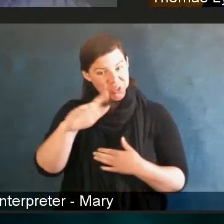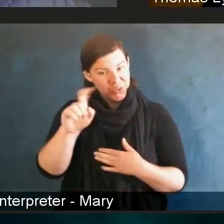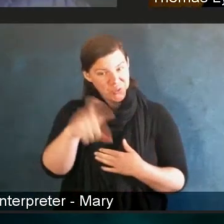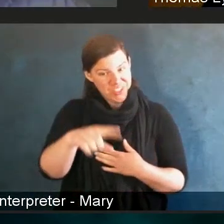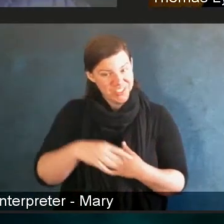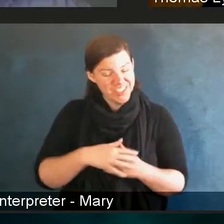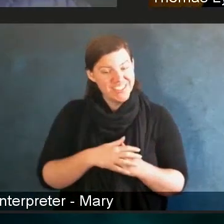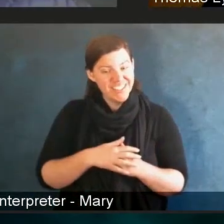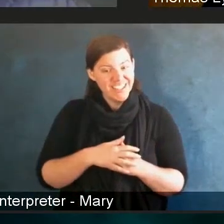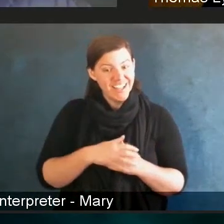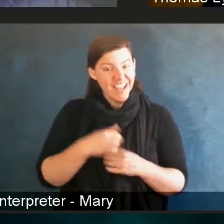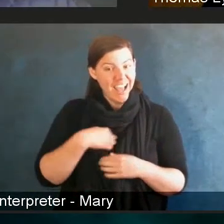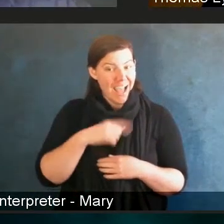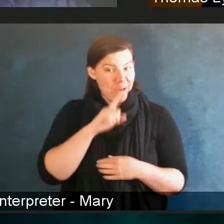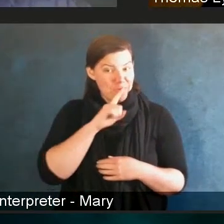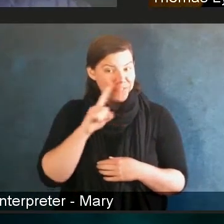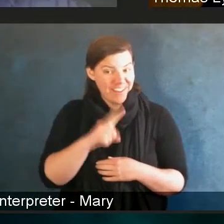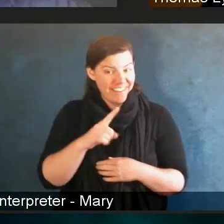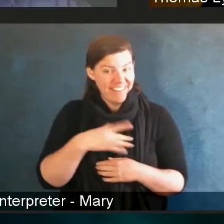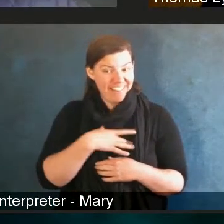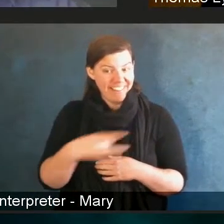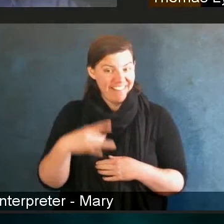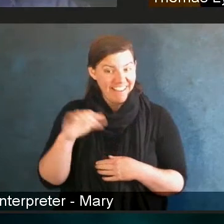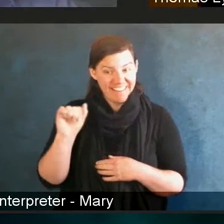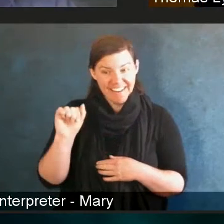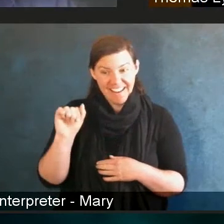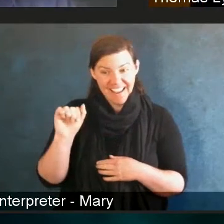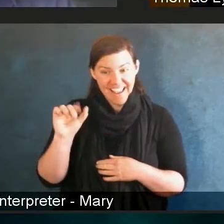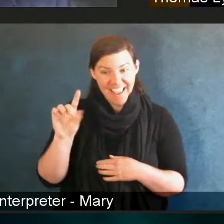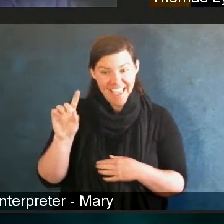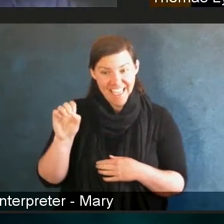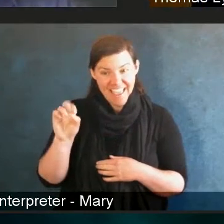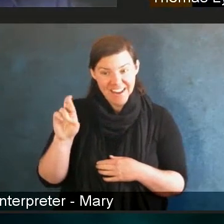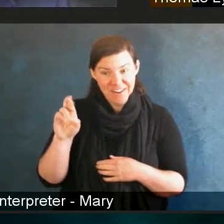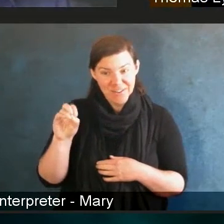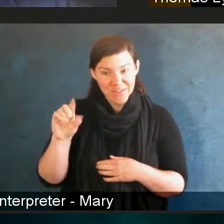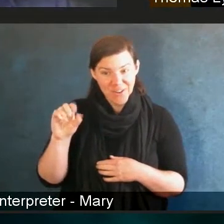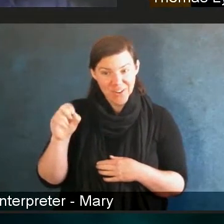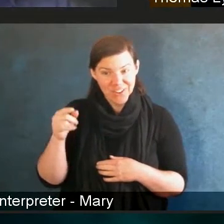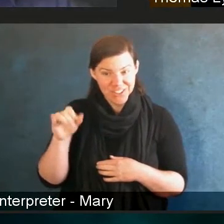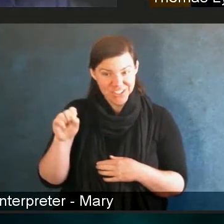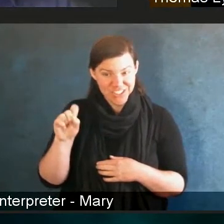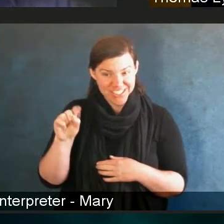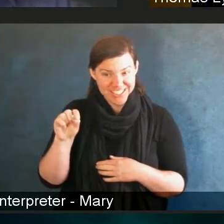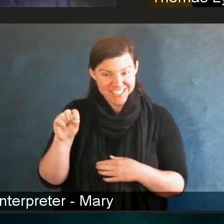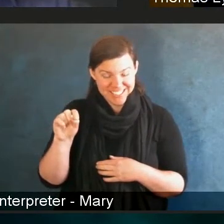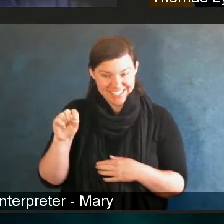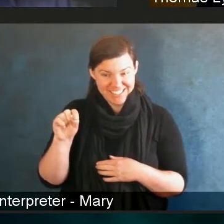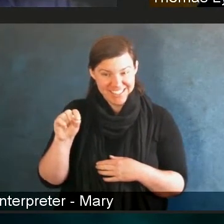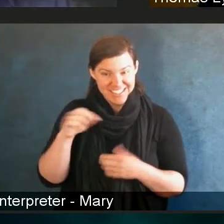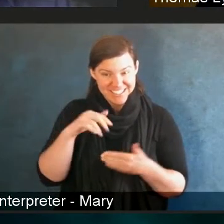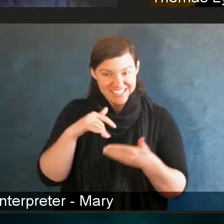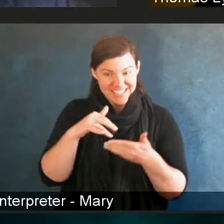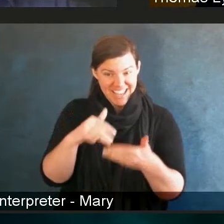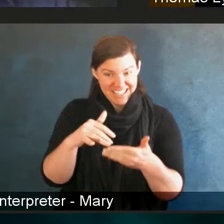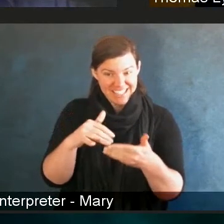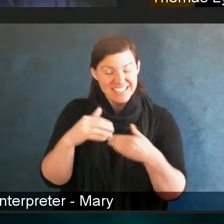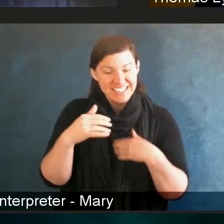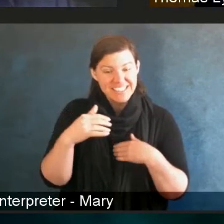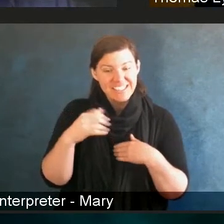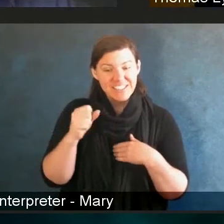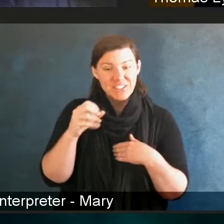studies of vaccines. I mean, what's really unique with this platform, 5 of the 6 vaccines that we've been contributing